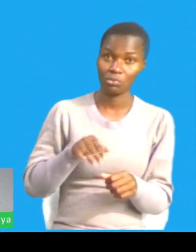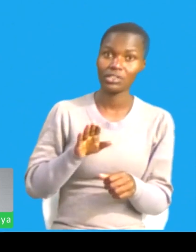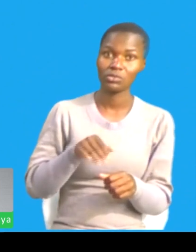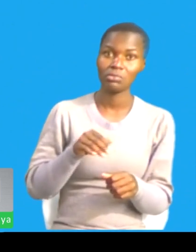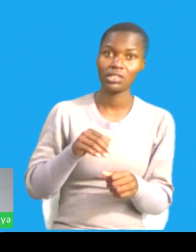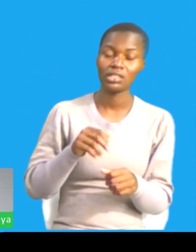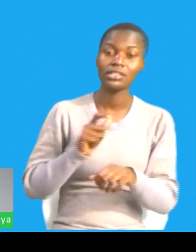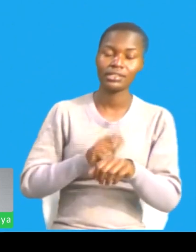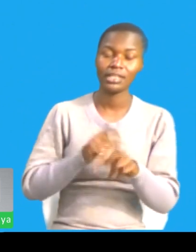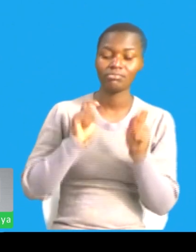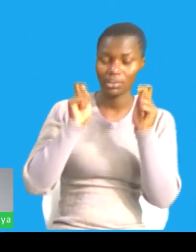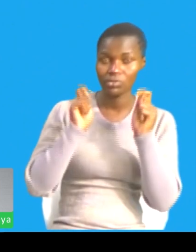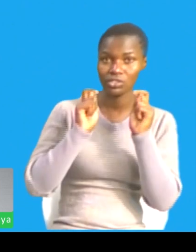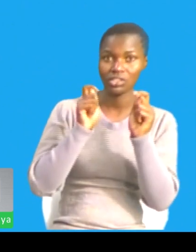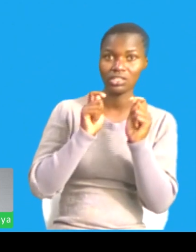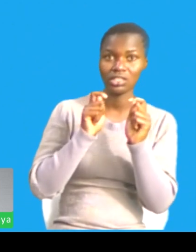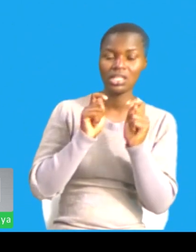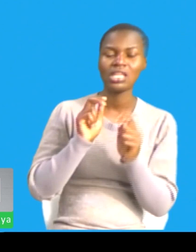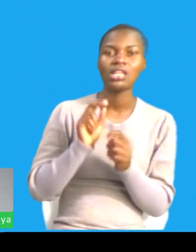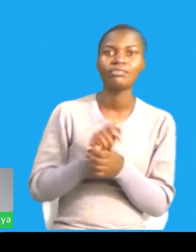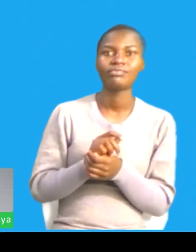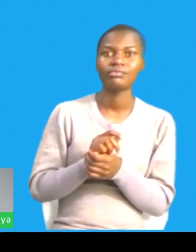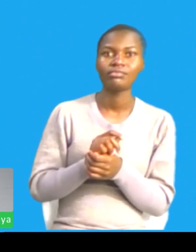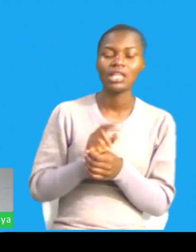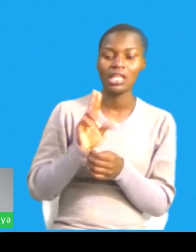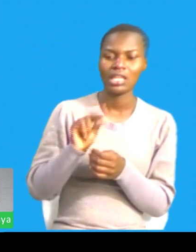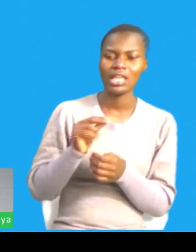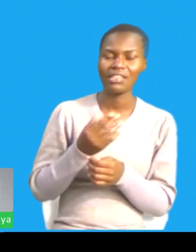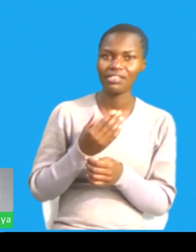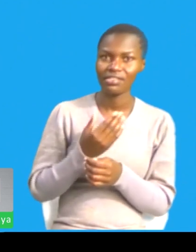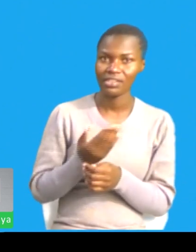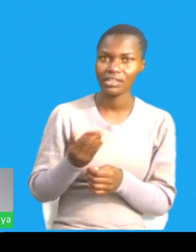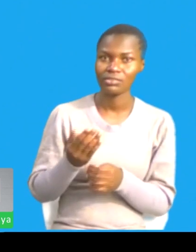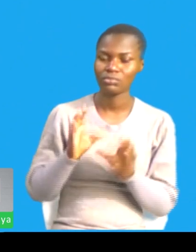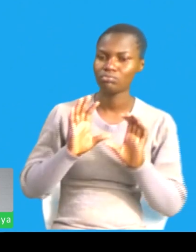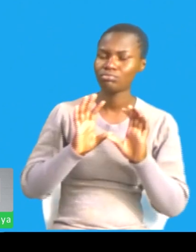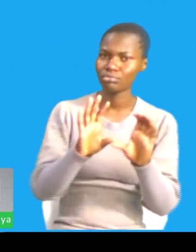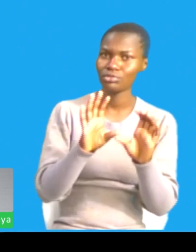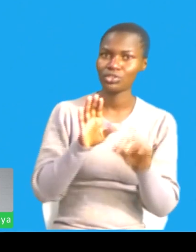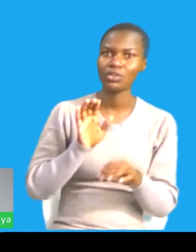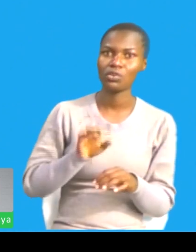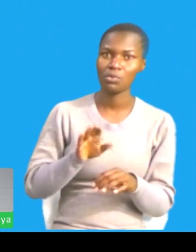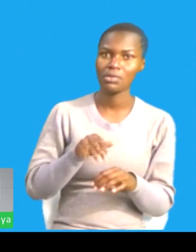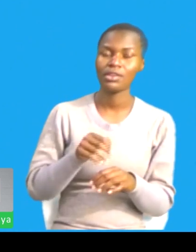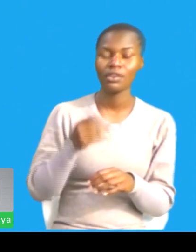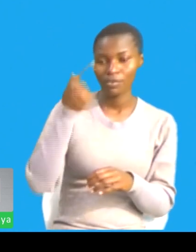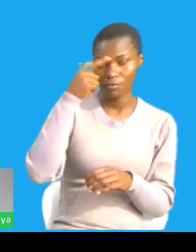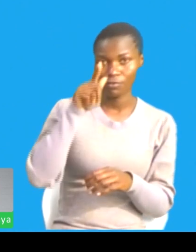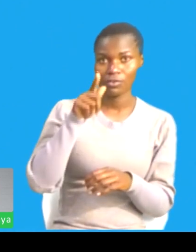Yes. Nothing should push our women for their dignity to be taken